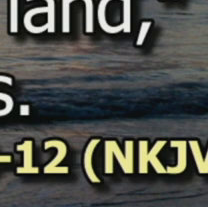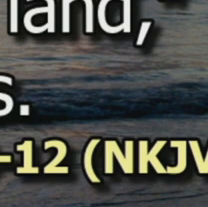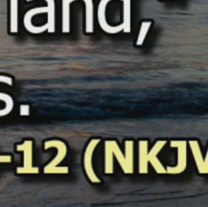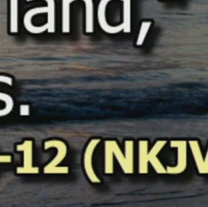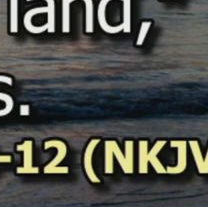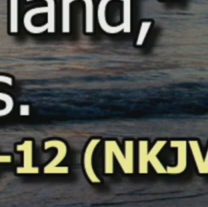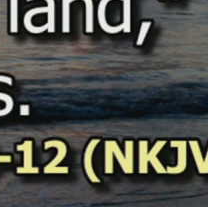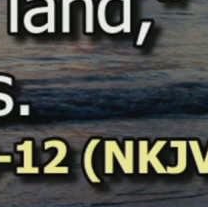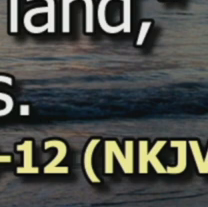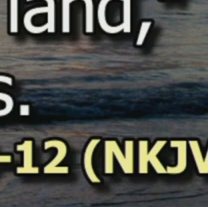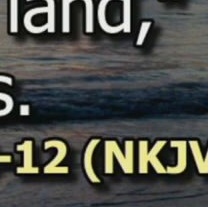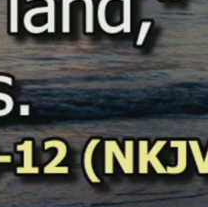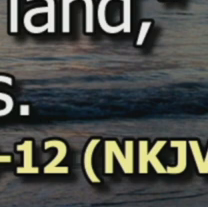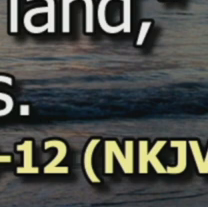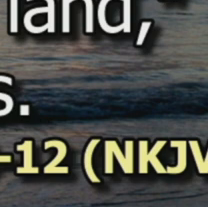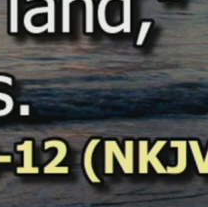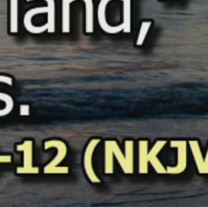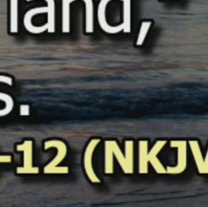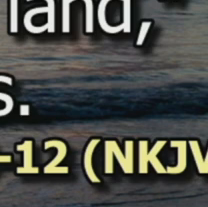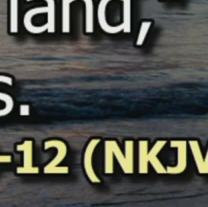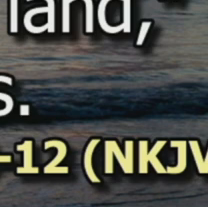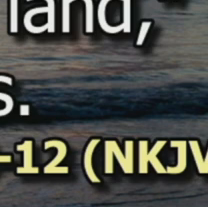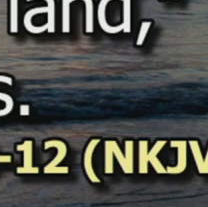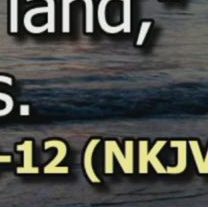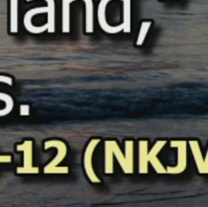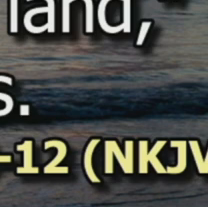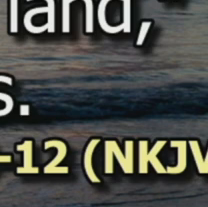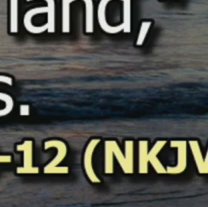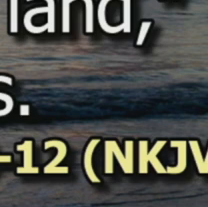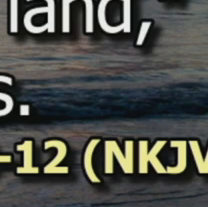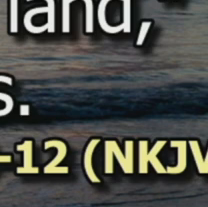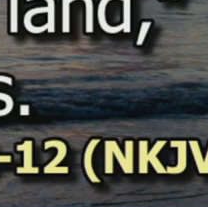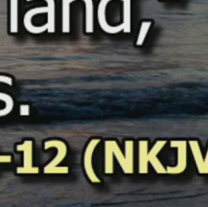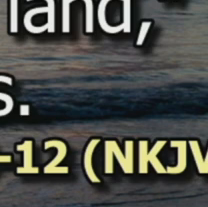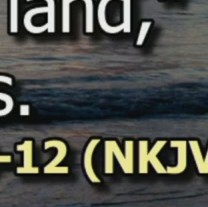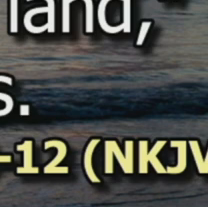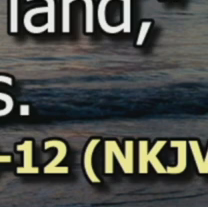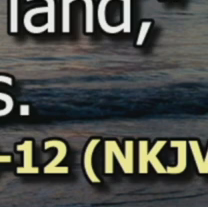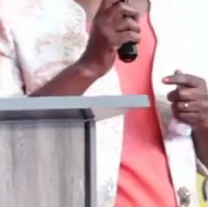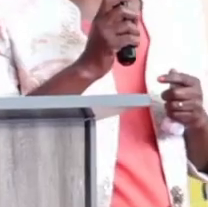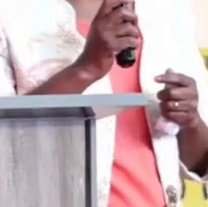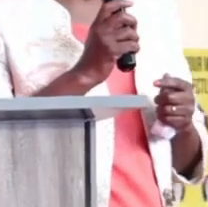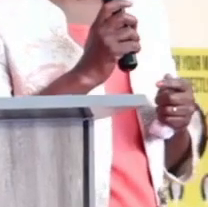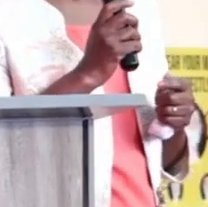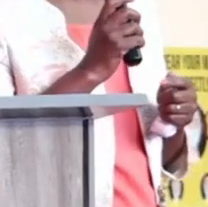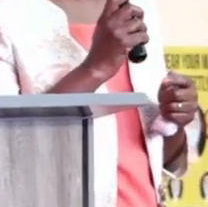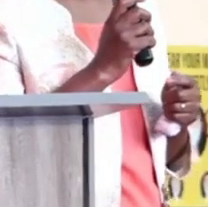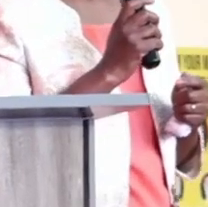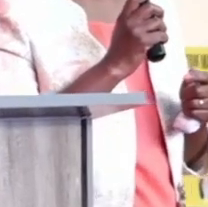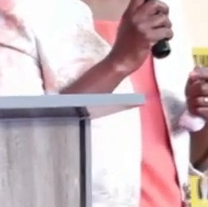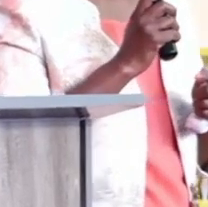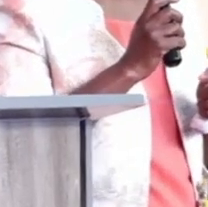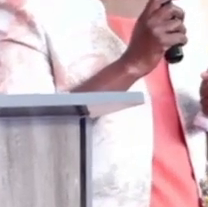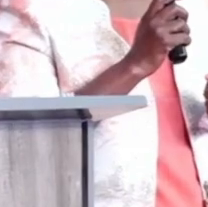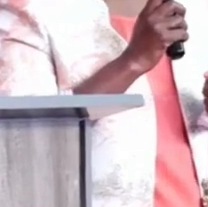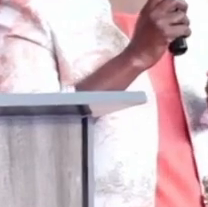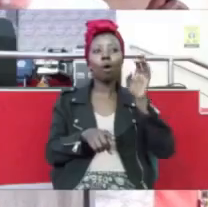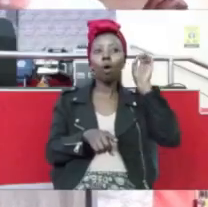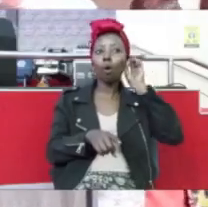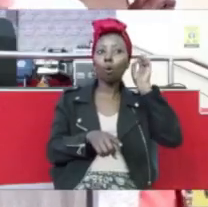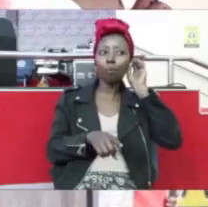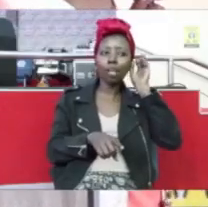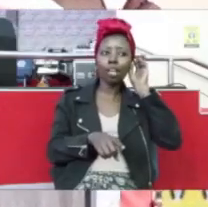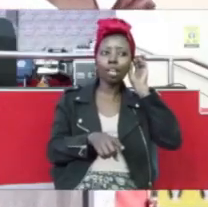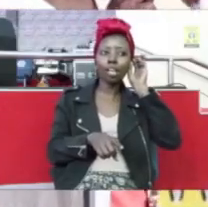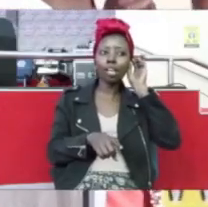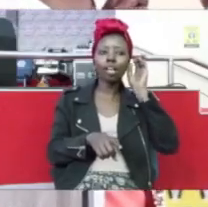the devourer is rebuked, then you must first and foremost walk in obedience according to the word of God. Ndio